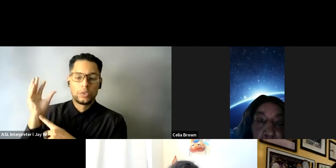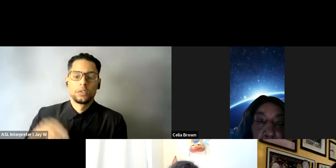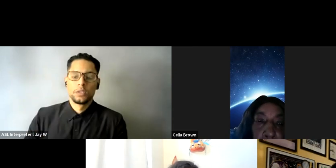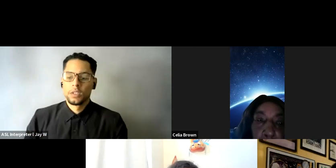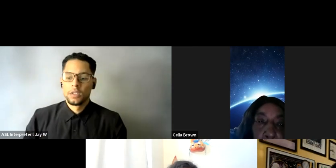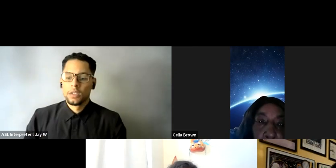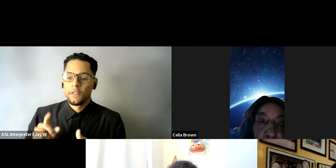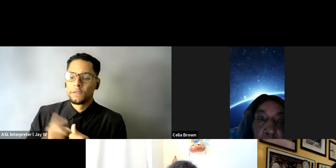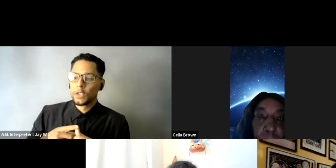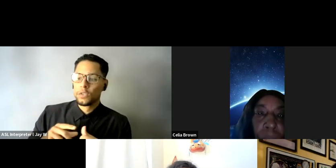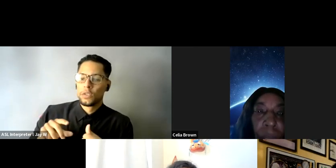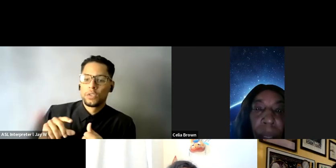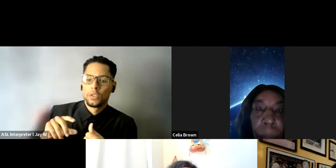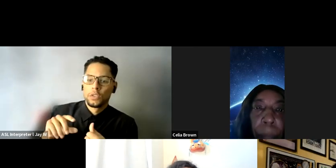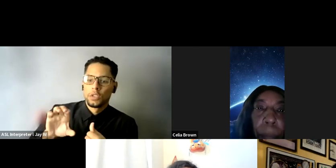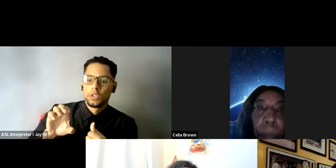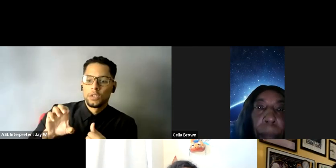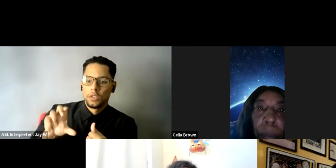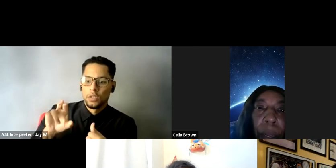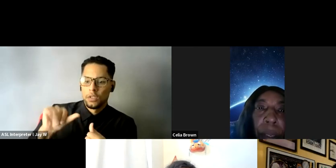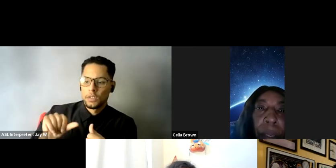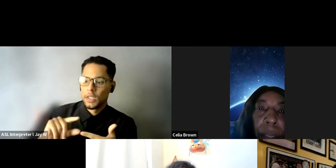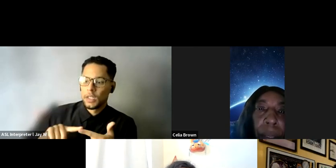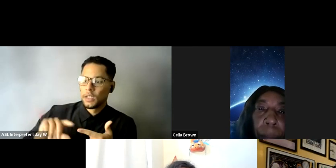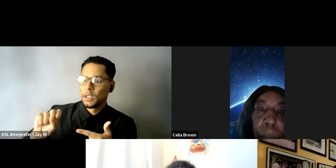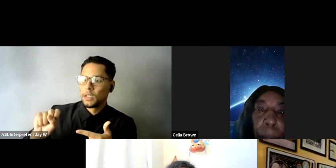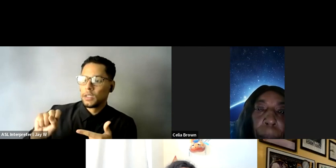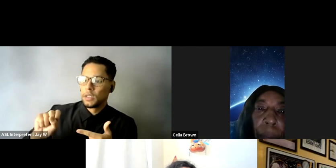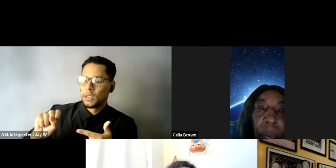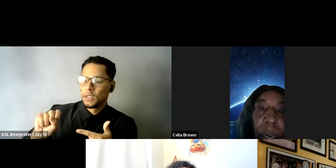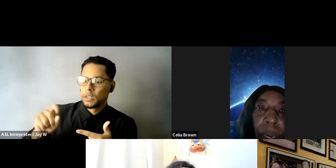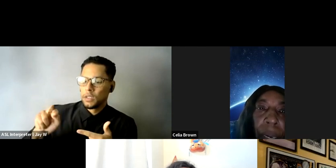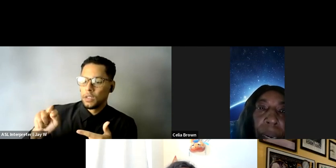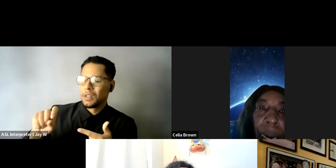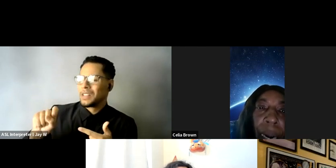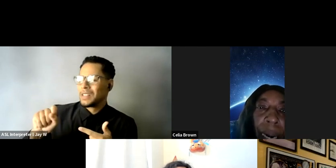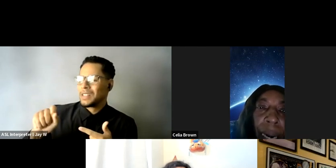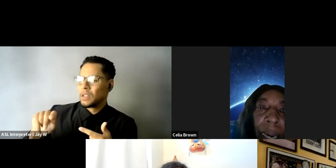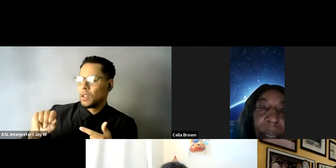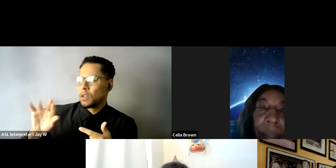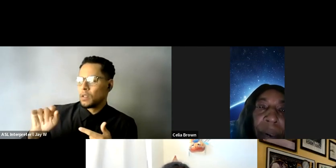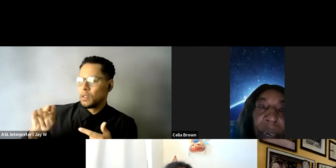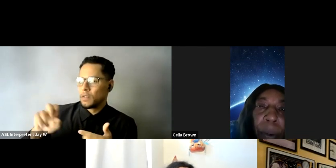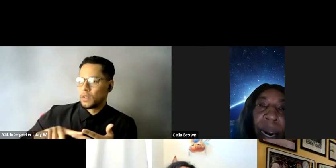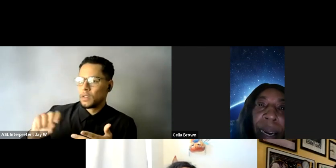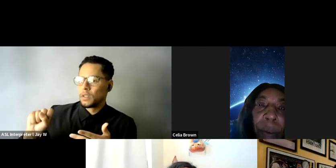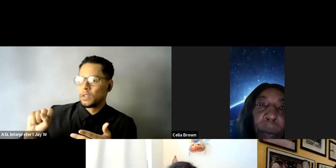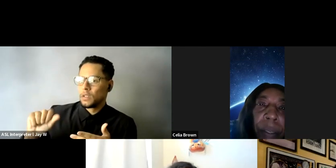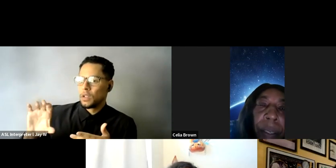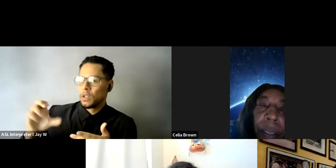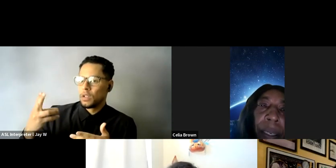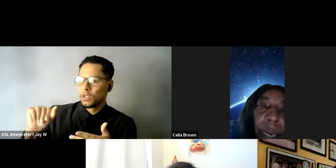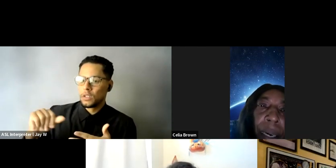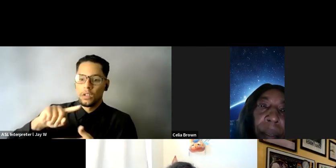Celia, then Stefanie, then Sascha. So starting with Celia. Hi, Vesper. Hi,